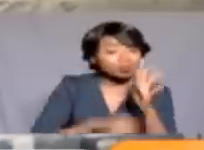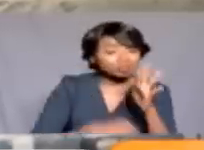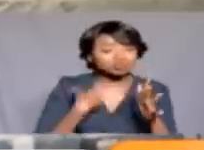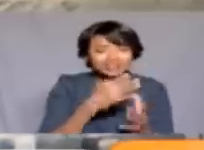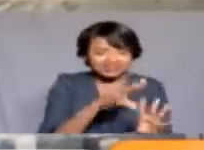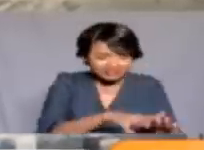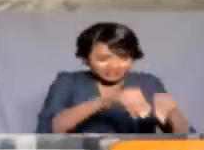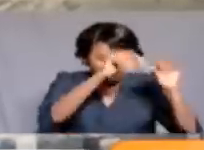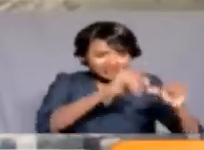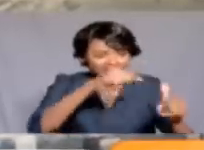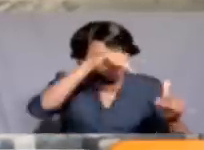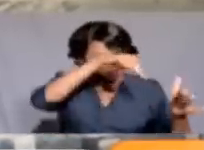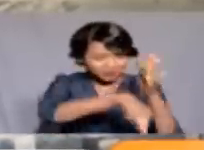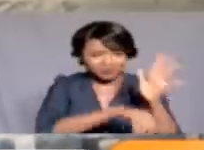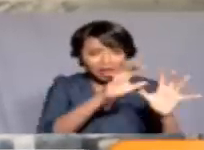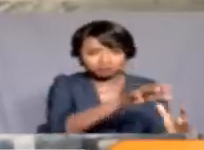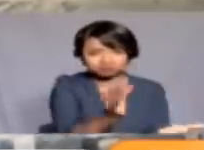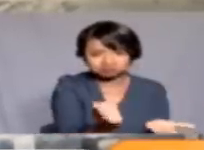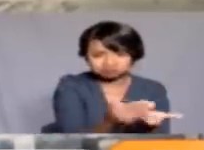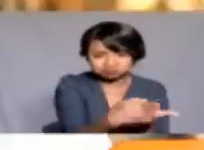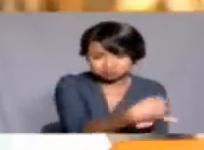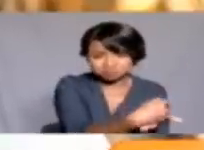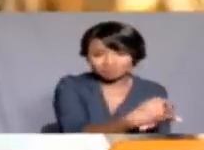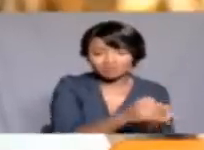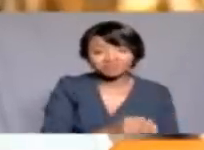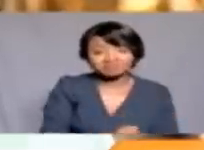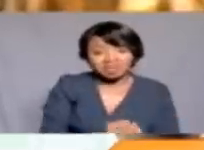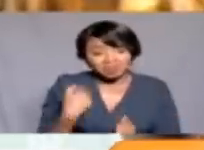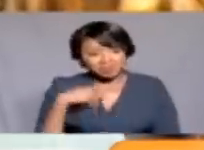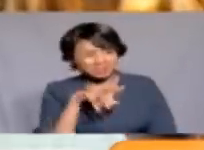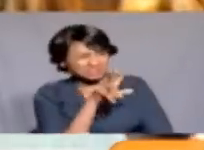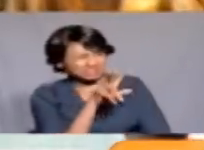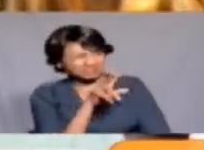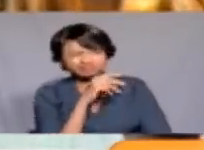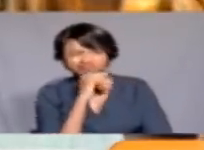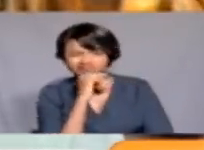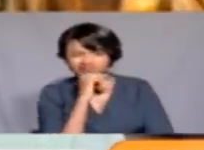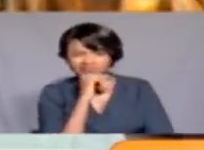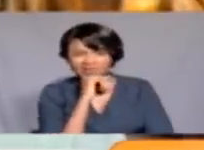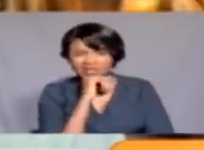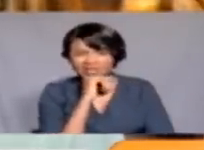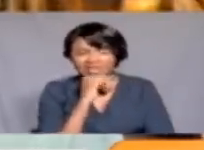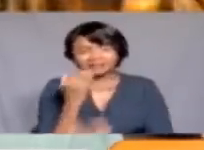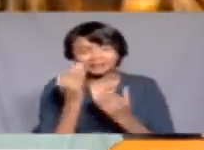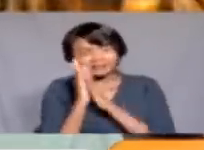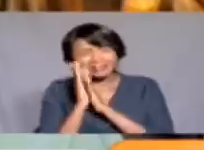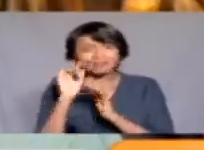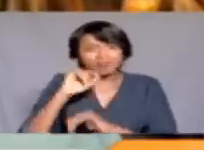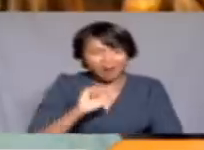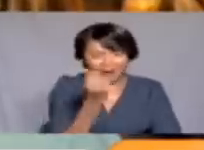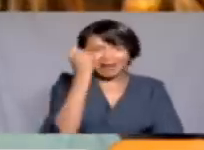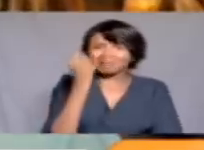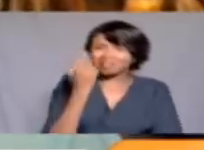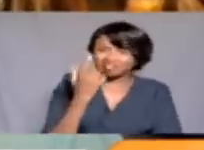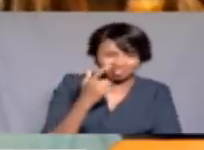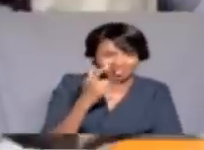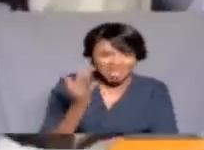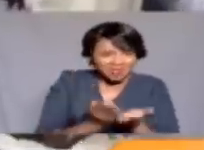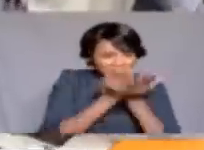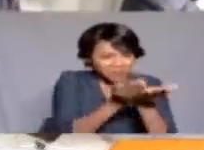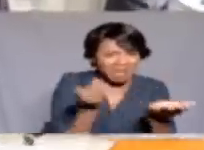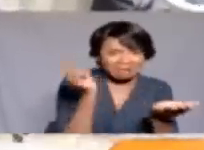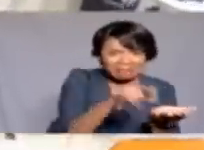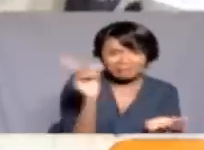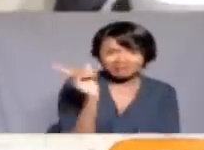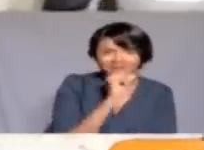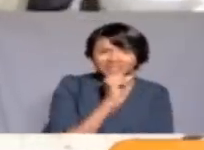second container terminal at the port. Tuliona tu tukalala tukamka meli imefika hapa bandarini kwetu hapa Sheshe.